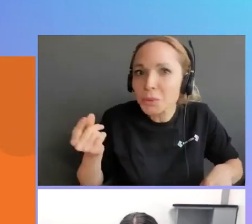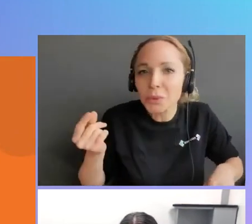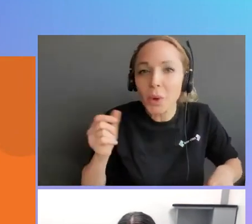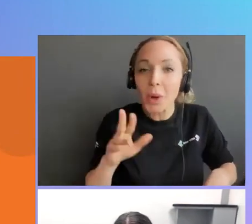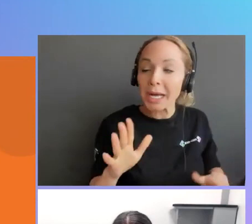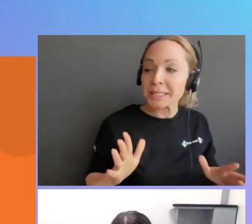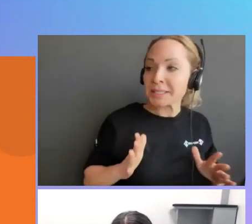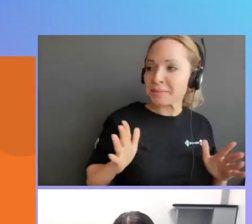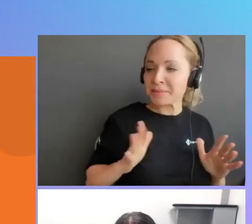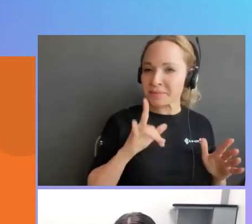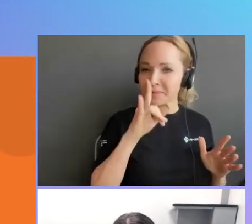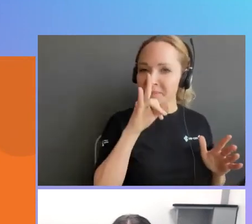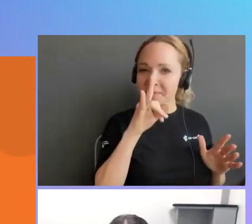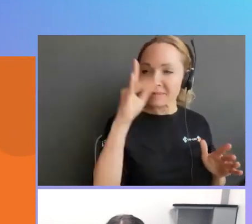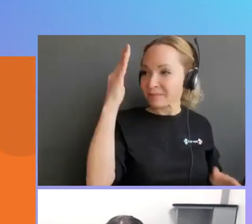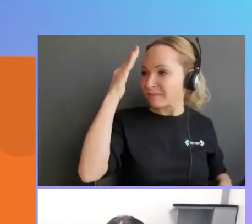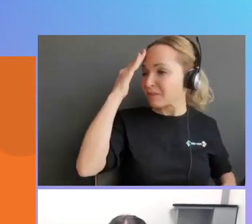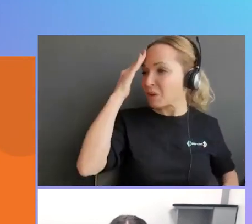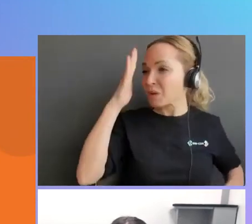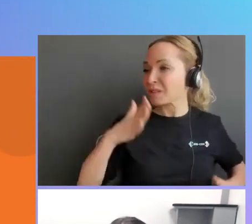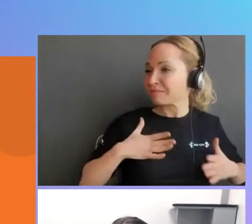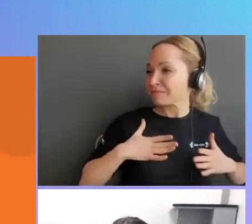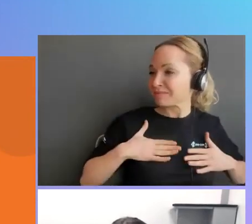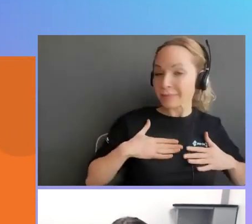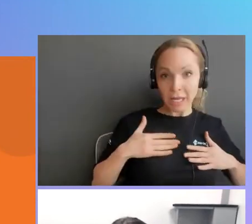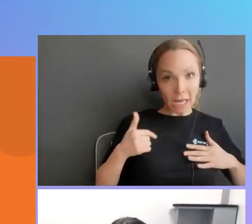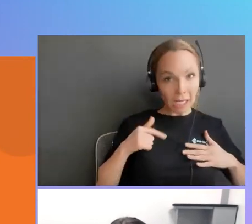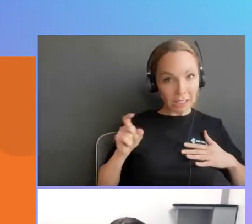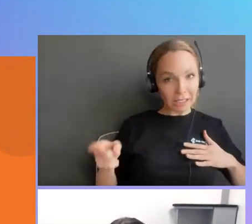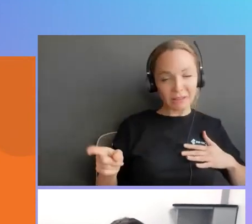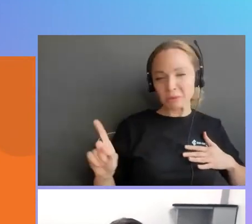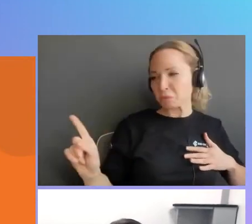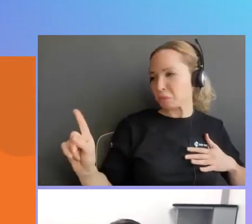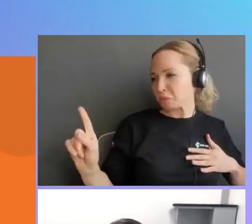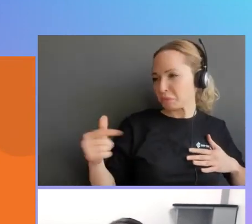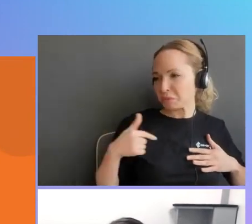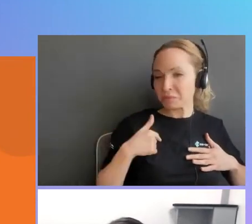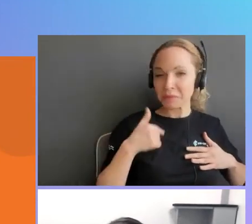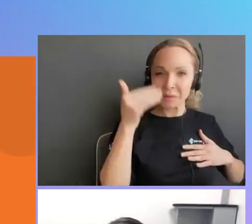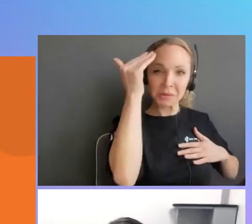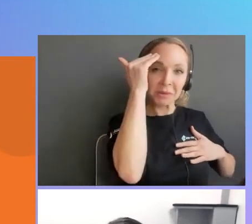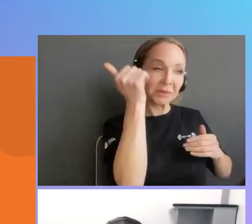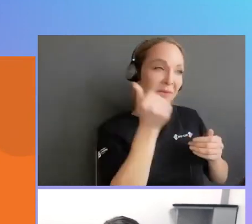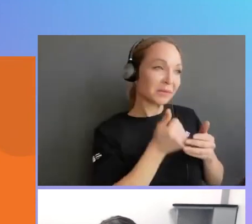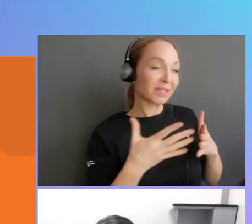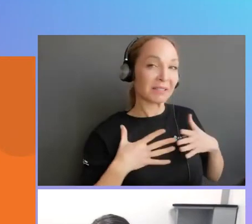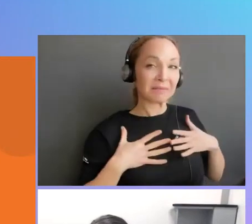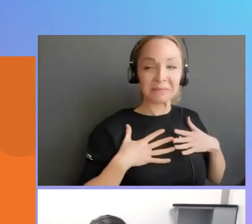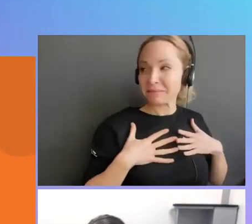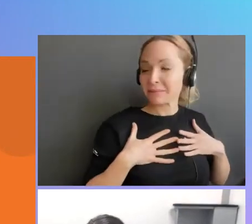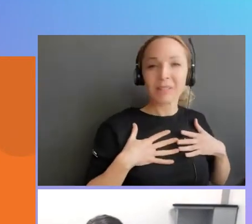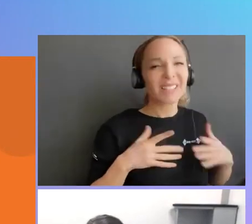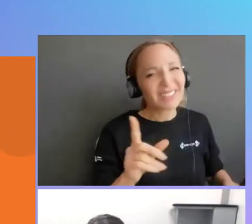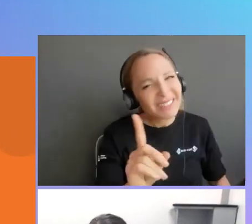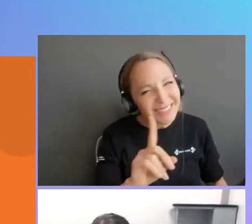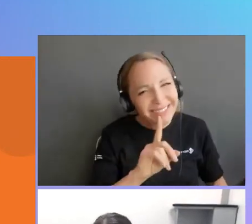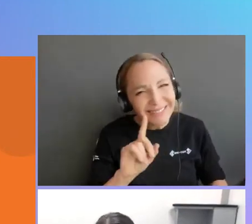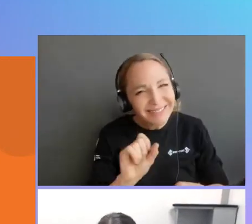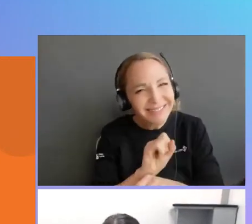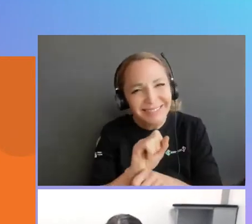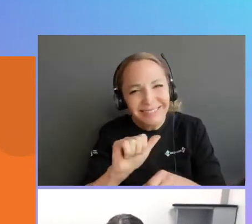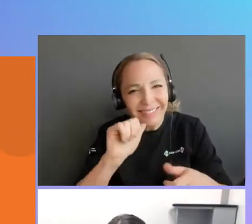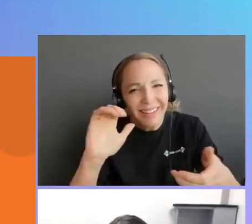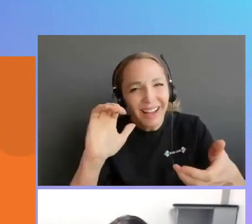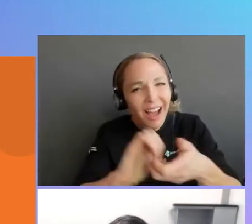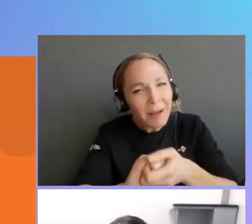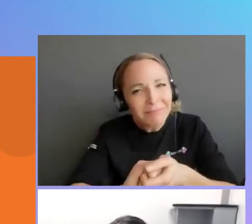tower, they have tons of knowledge and resources, but they're not sharing with anybody else. It's really not quite the partnership mindset that we're